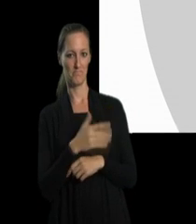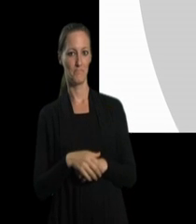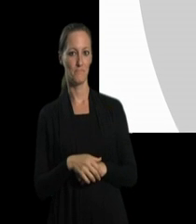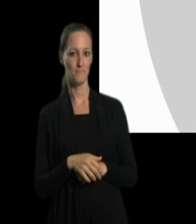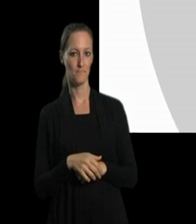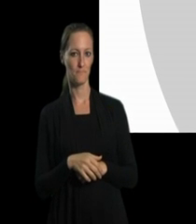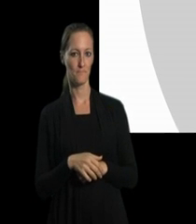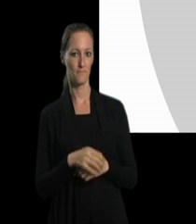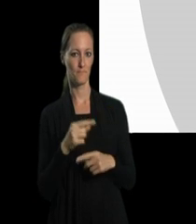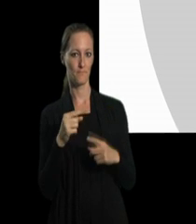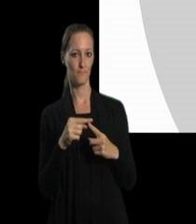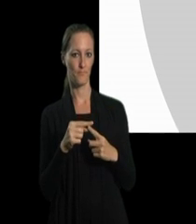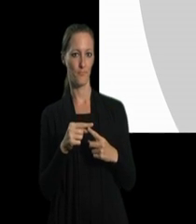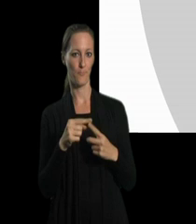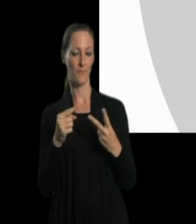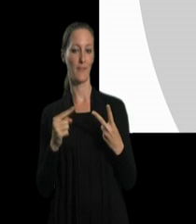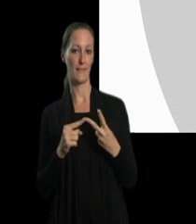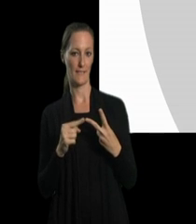the web at